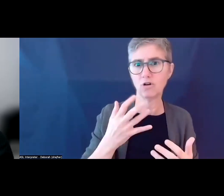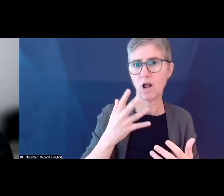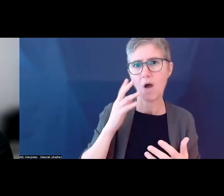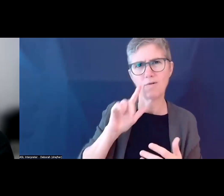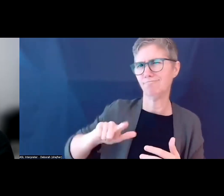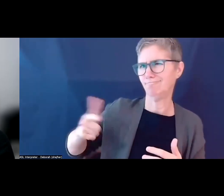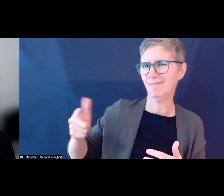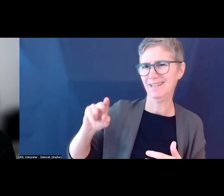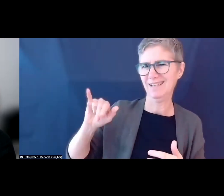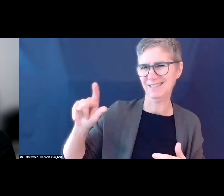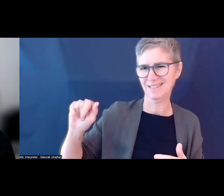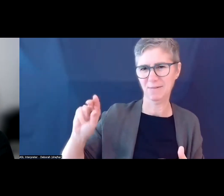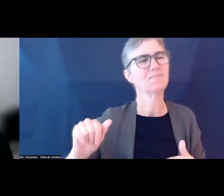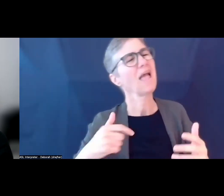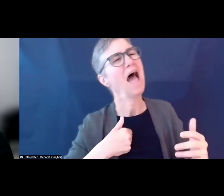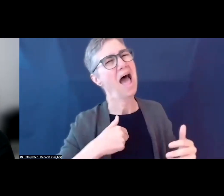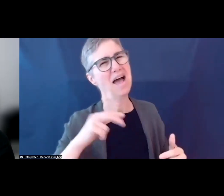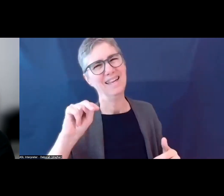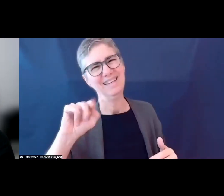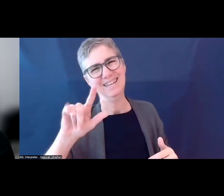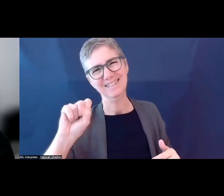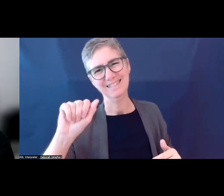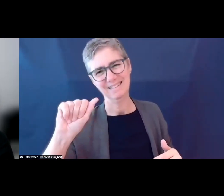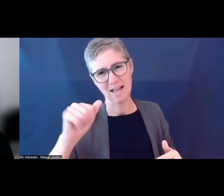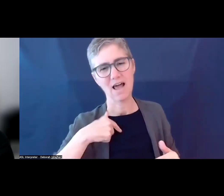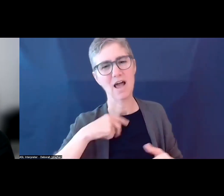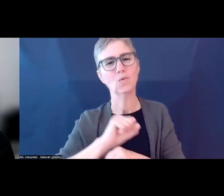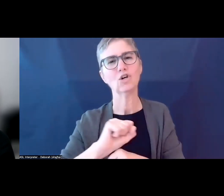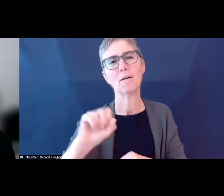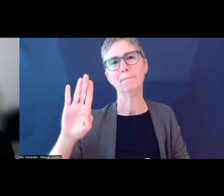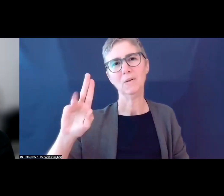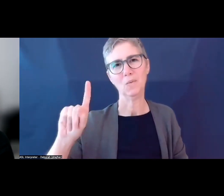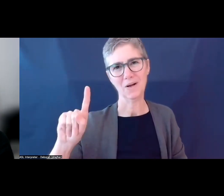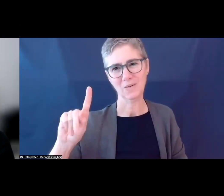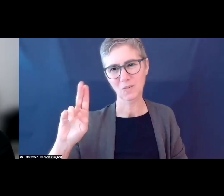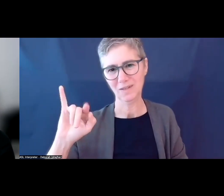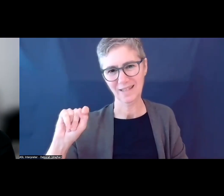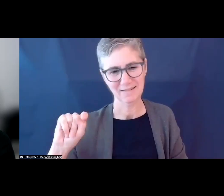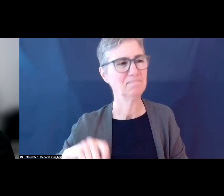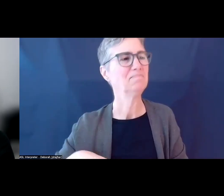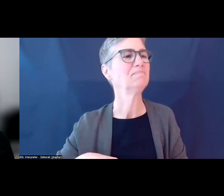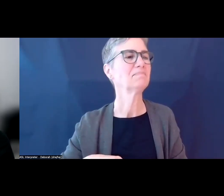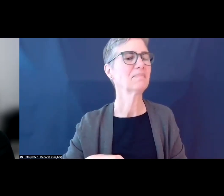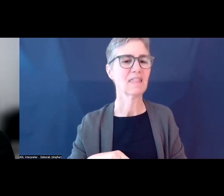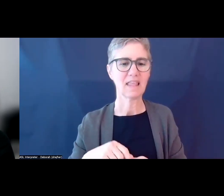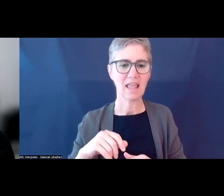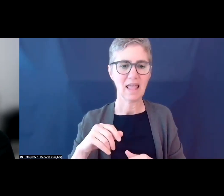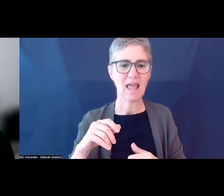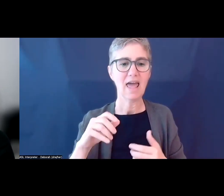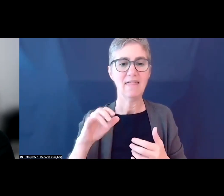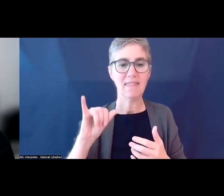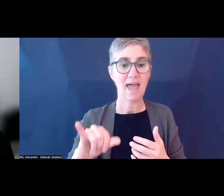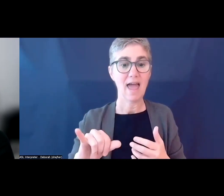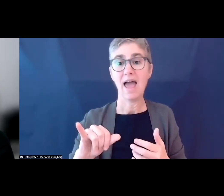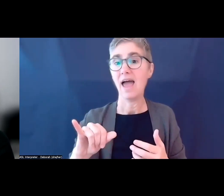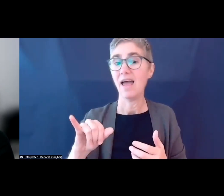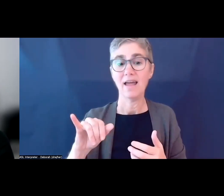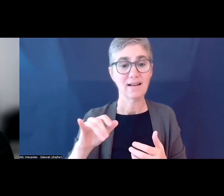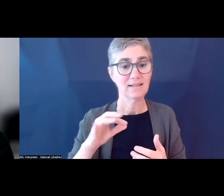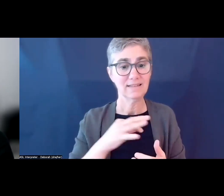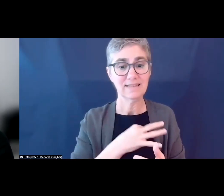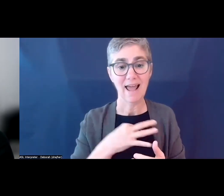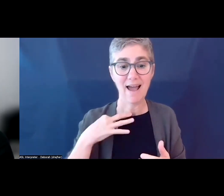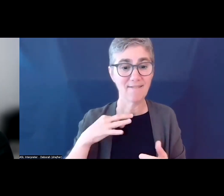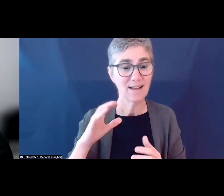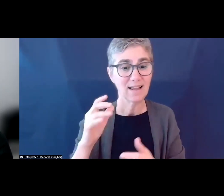my name is Nelsa, and I work on B1 unit, and it's a forensic unit. Our unit staff care of